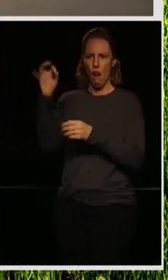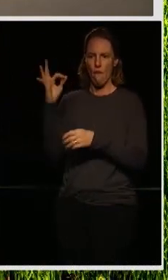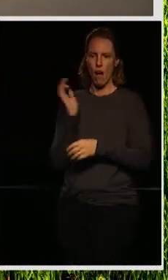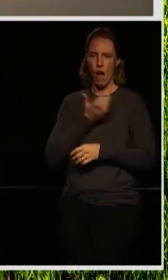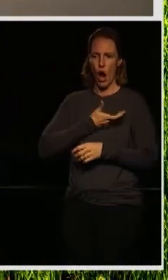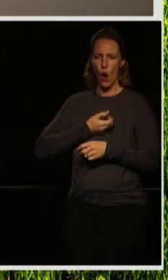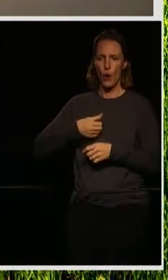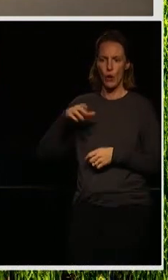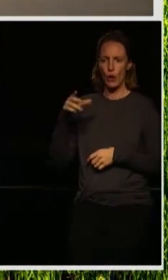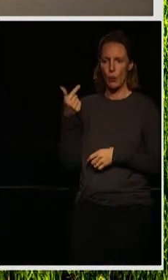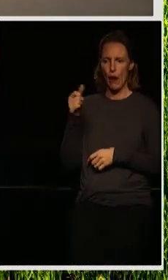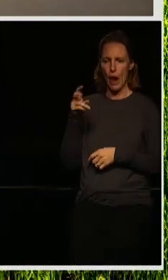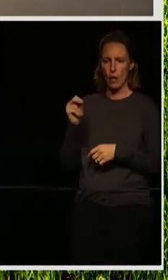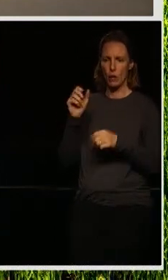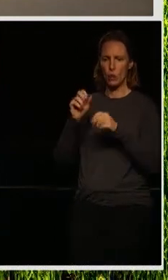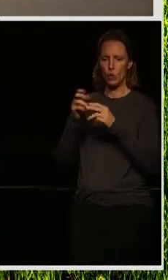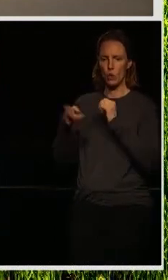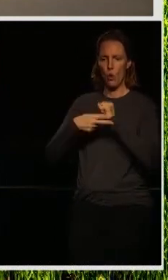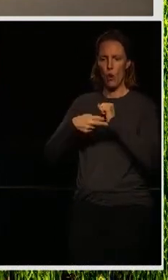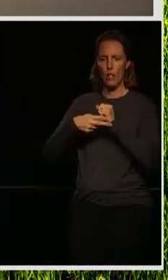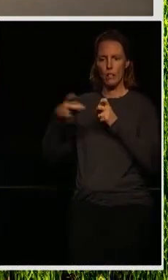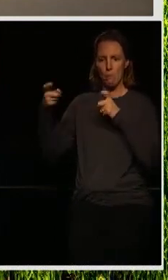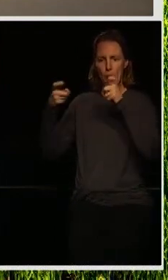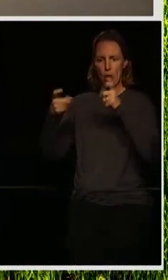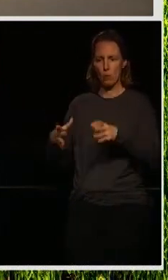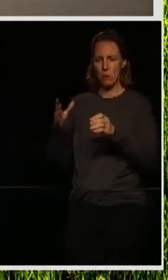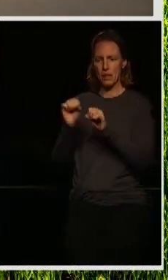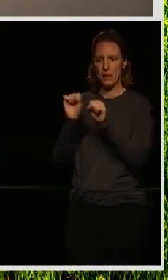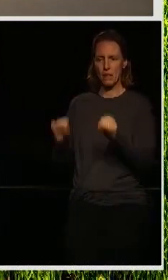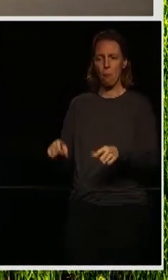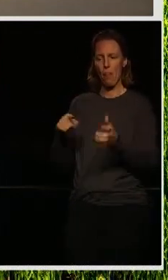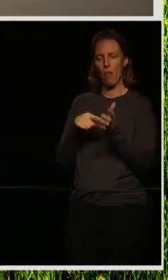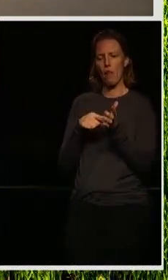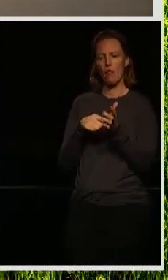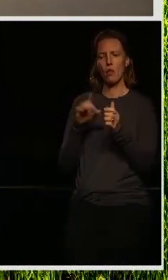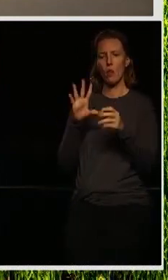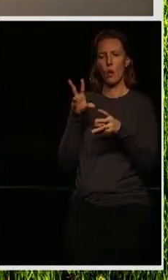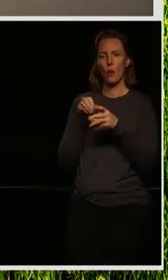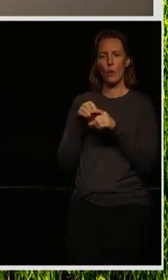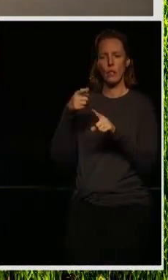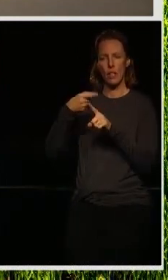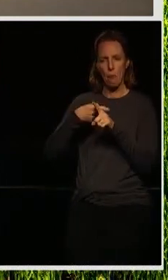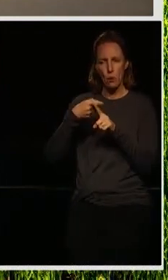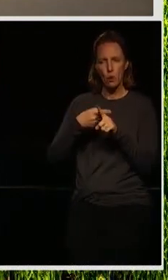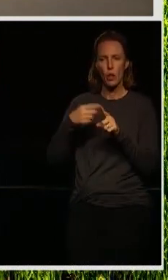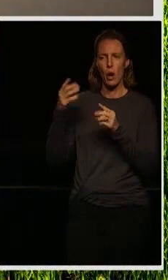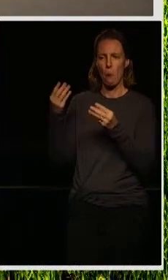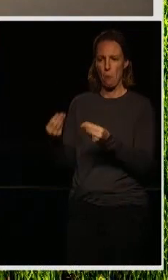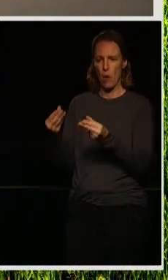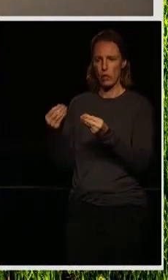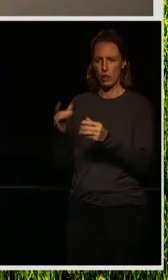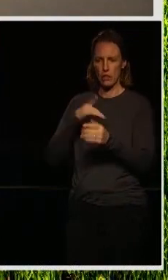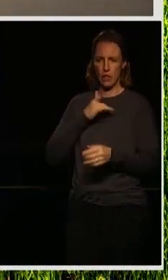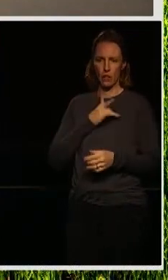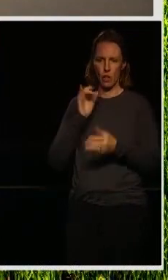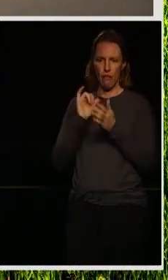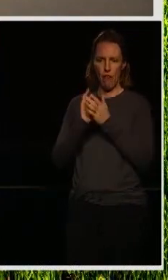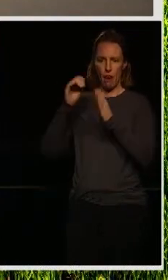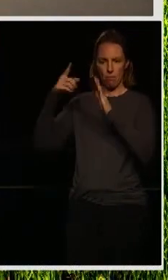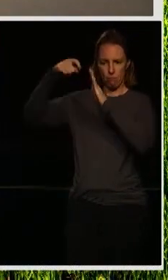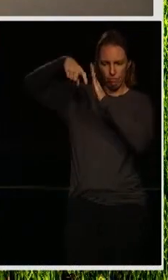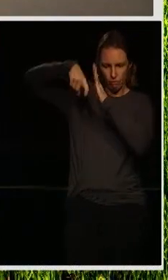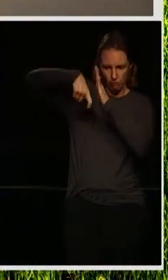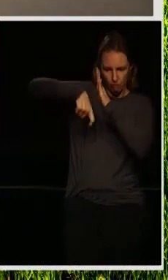storage management system. This includes temperature and moisture sensors that dive into the bulk of the grain